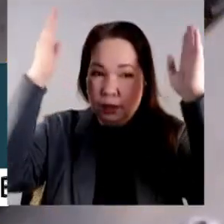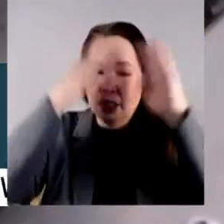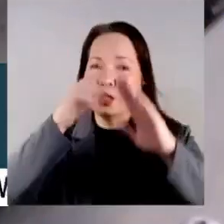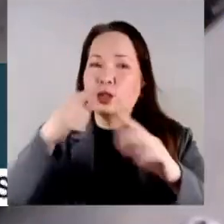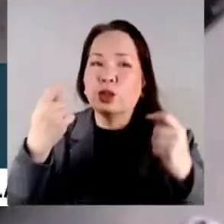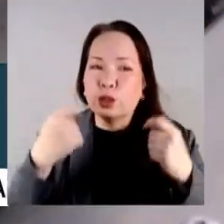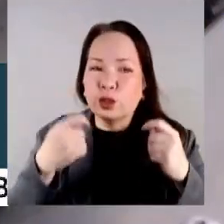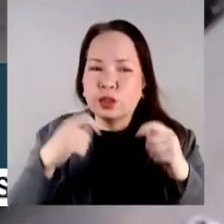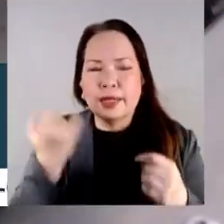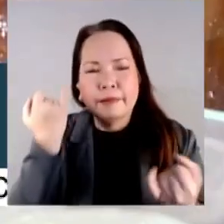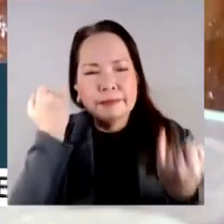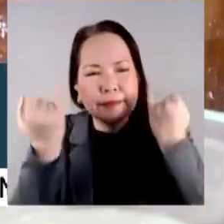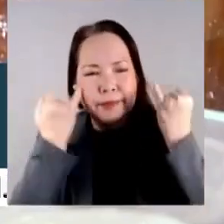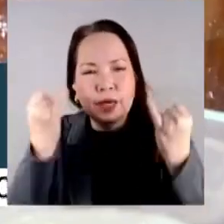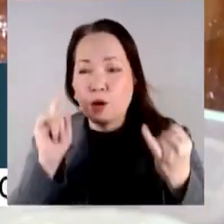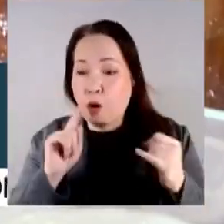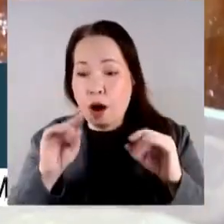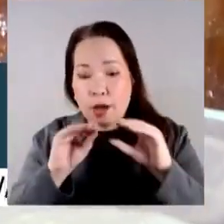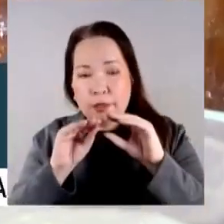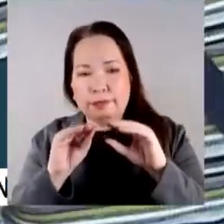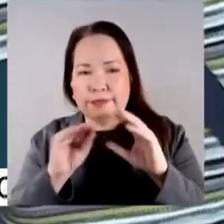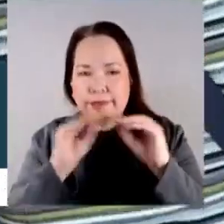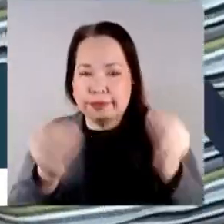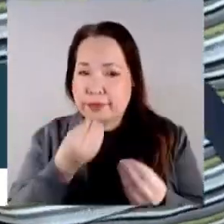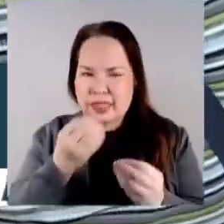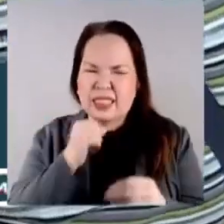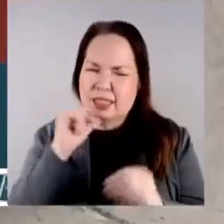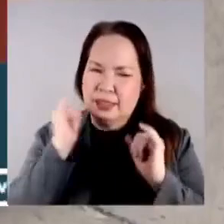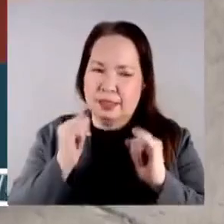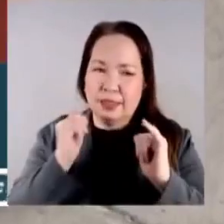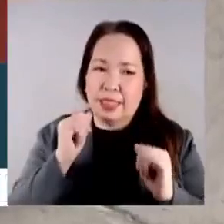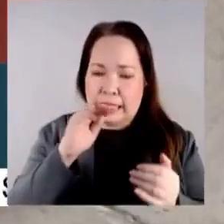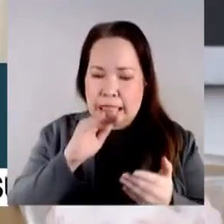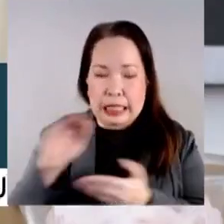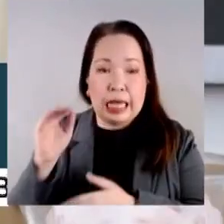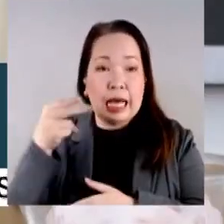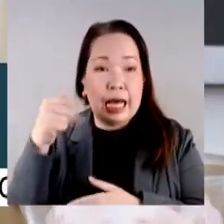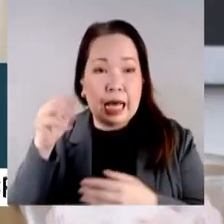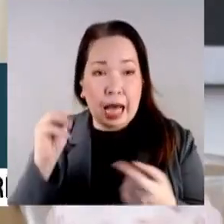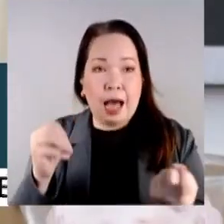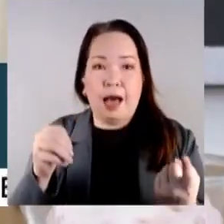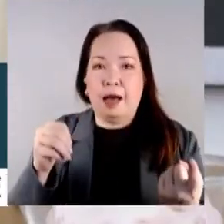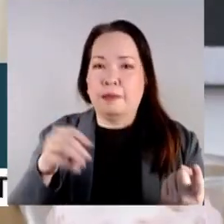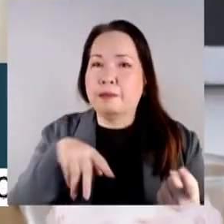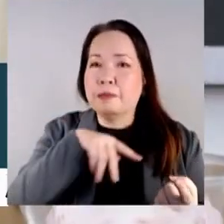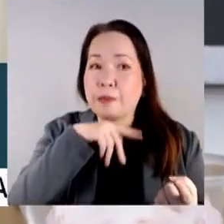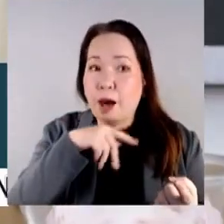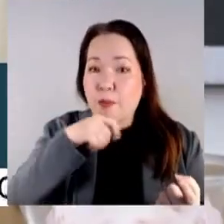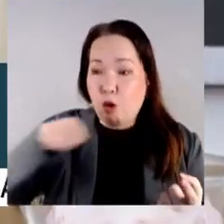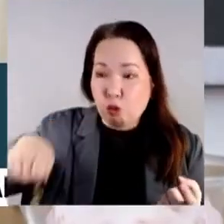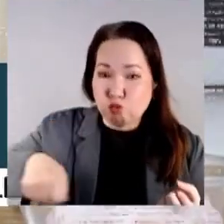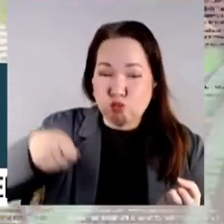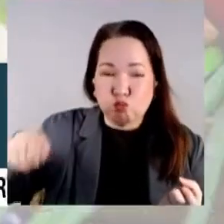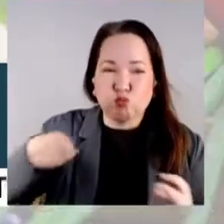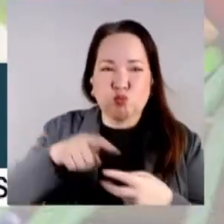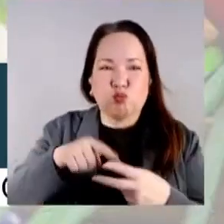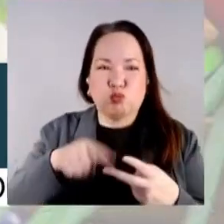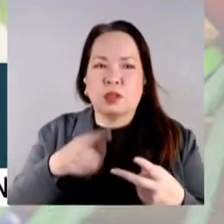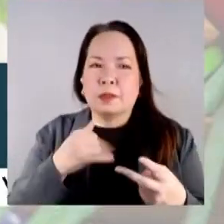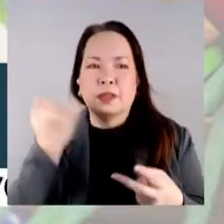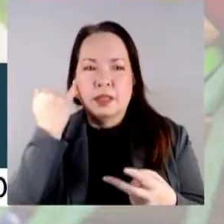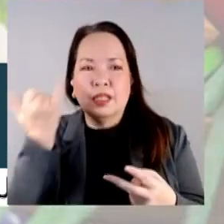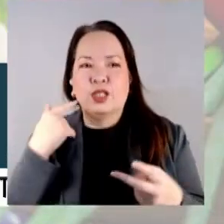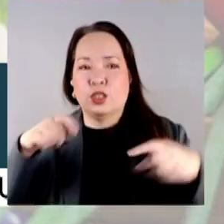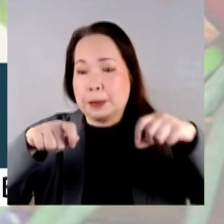the star of Noche Buena beyond the usual ham, crispy pata, or lechon. He also suggests toning down the seasoning by using lemons